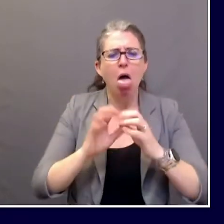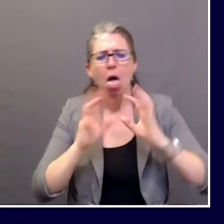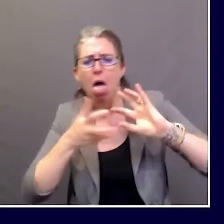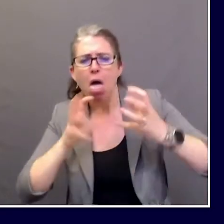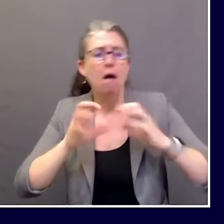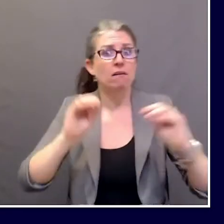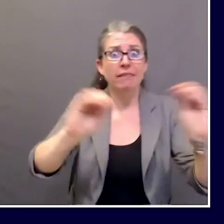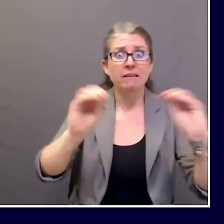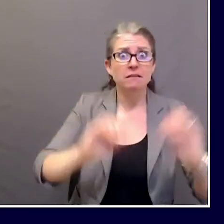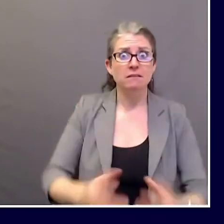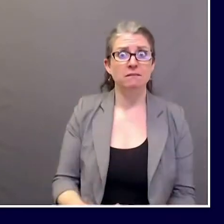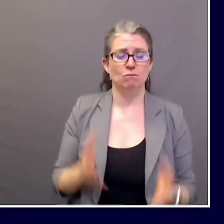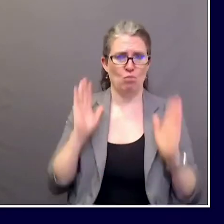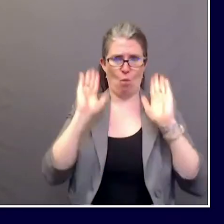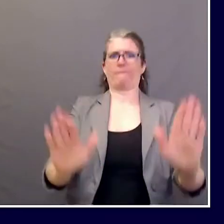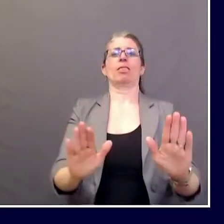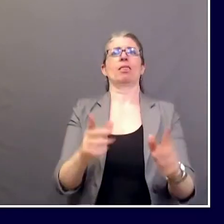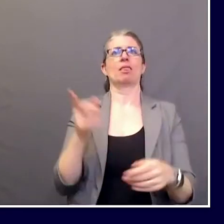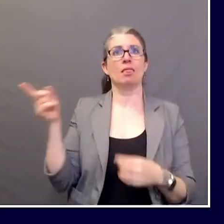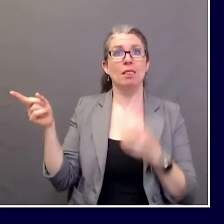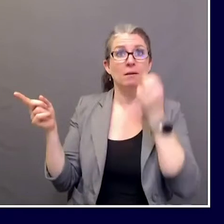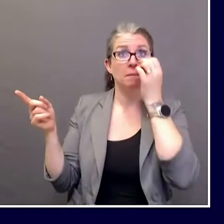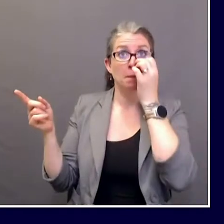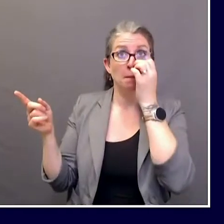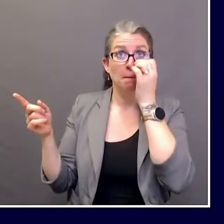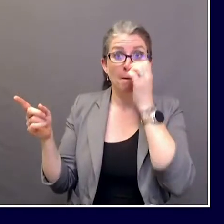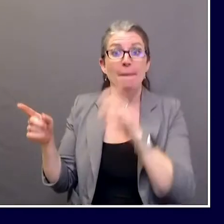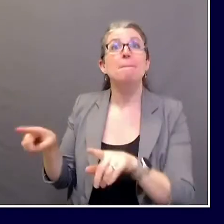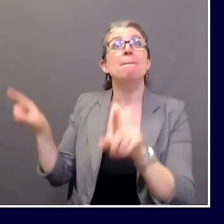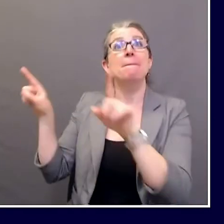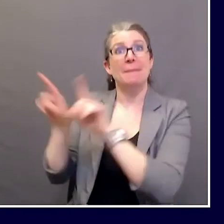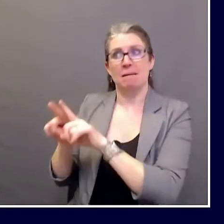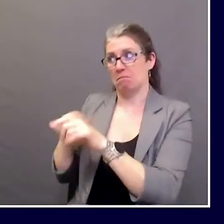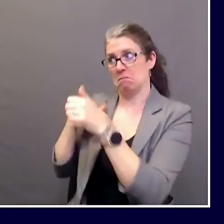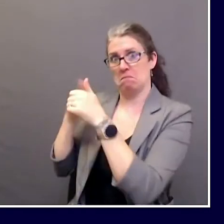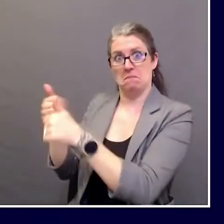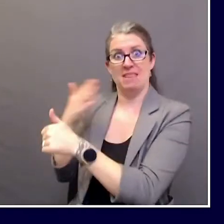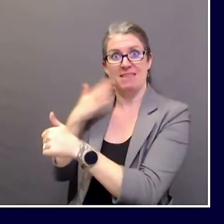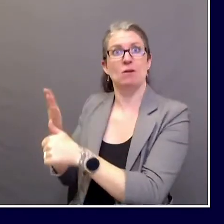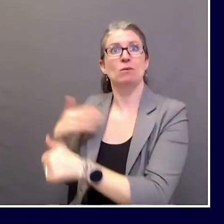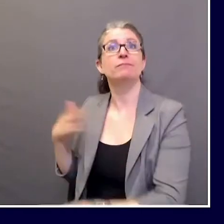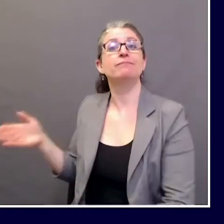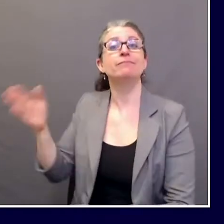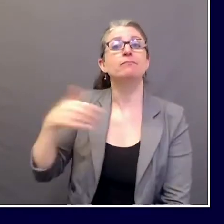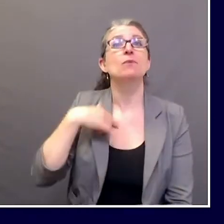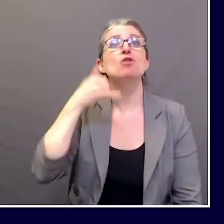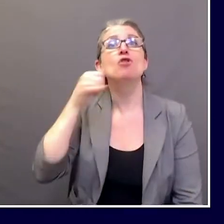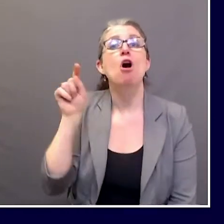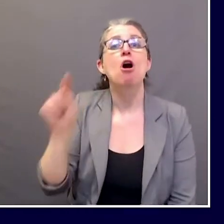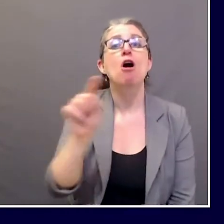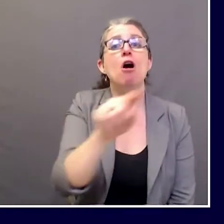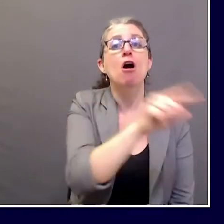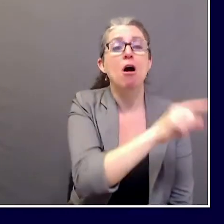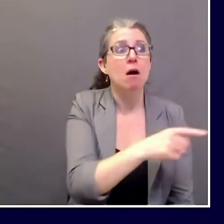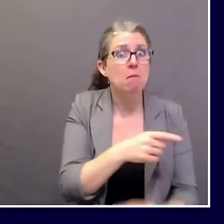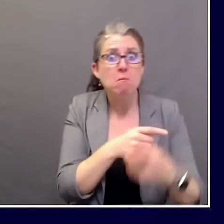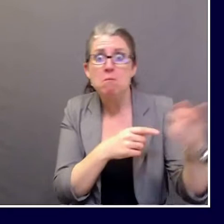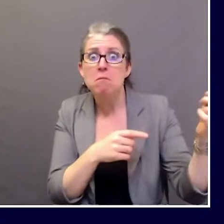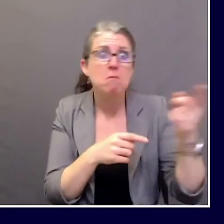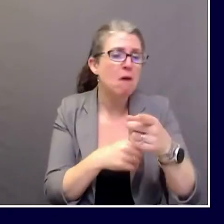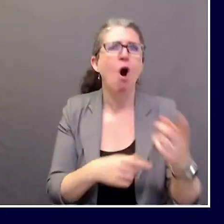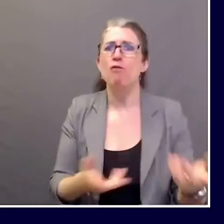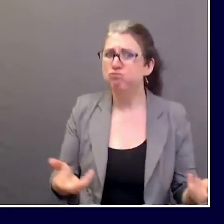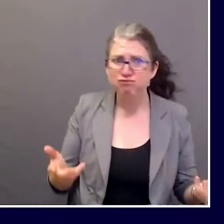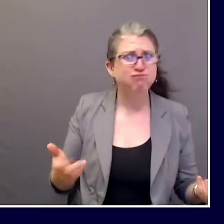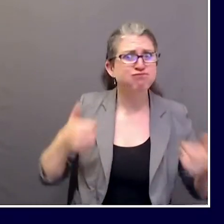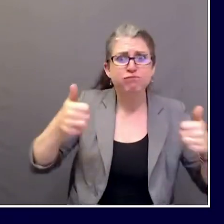provider groups across the state to try to start planning for the next couple of days. And every single time, the answer was, let us know,